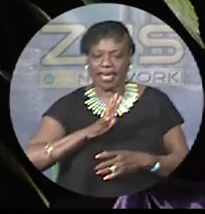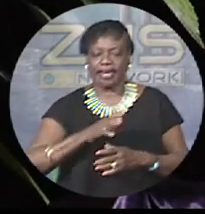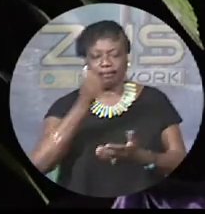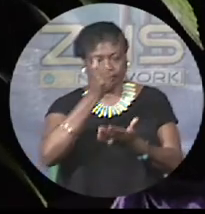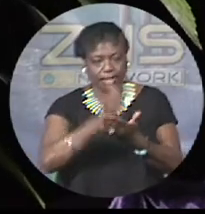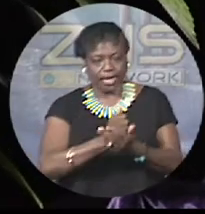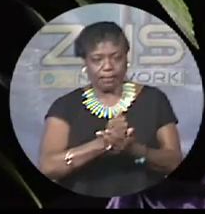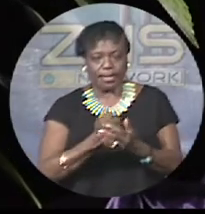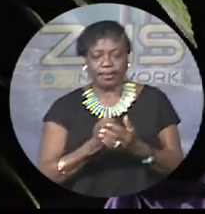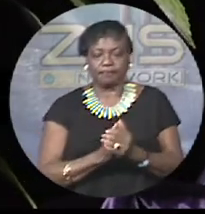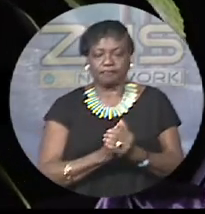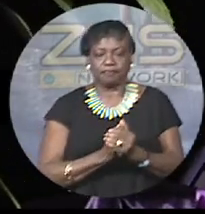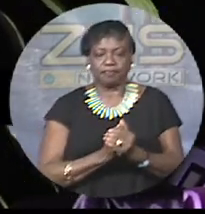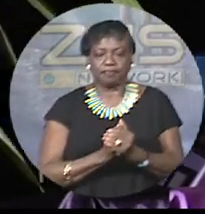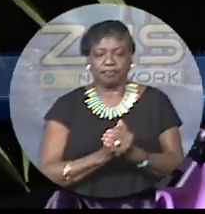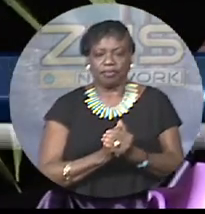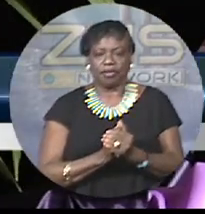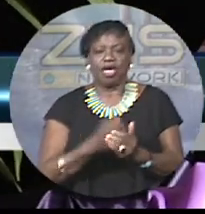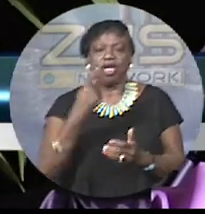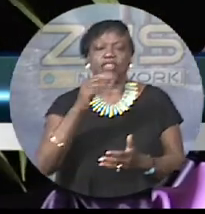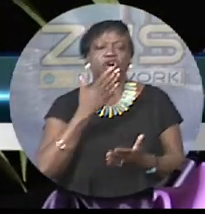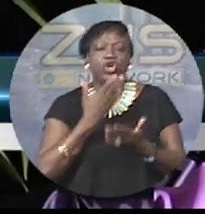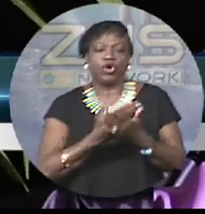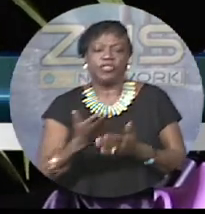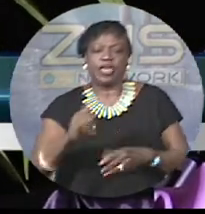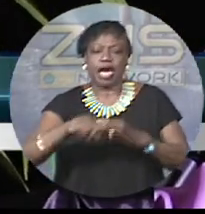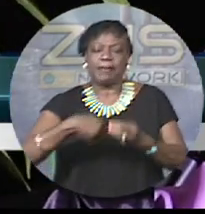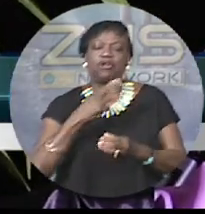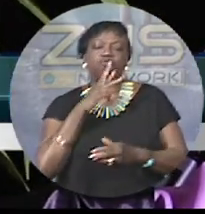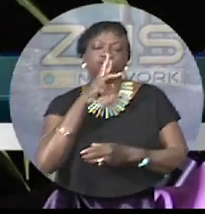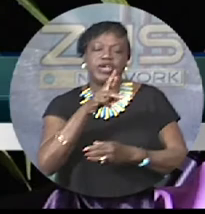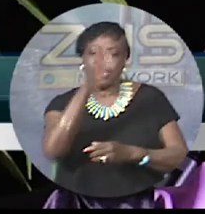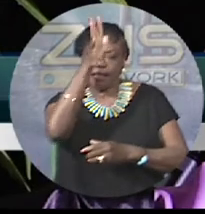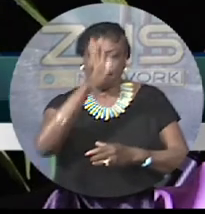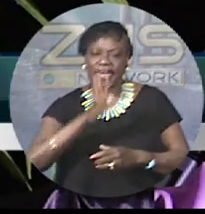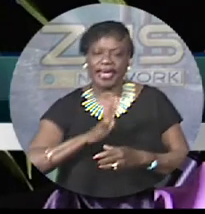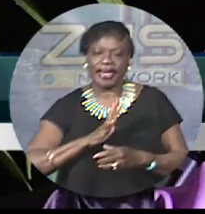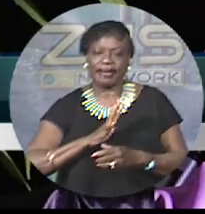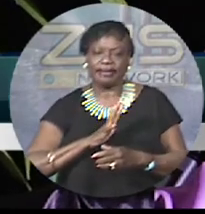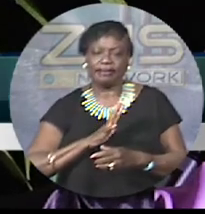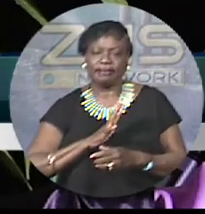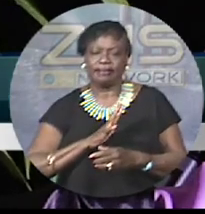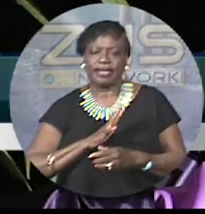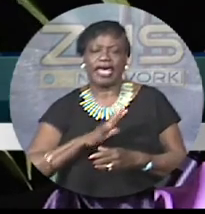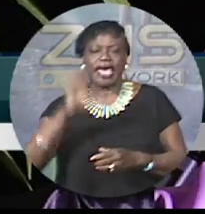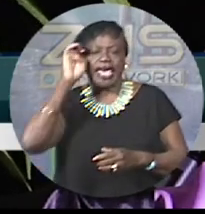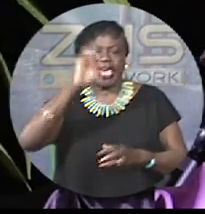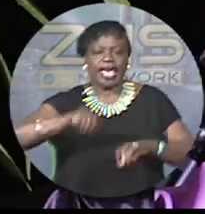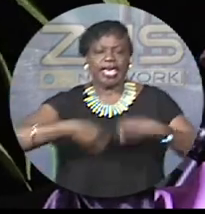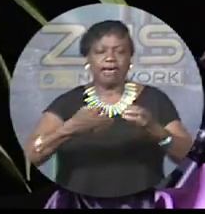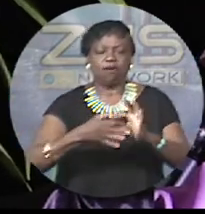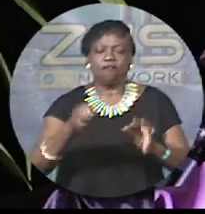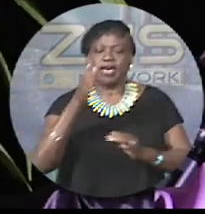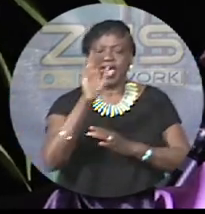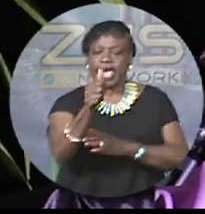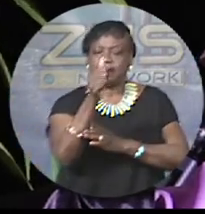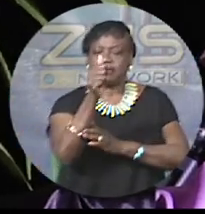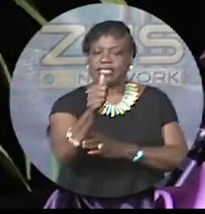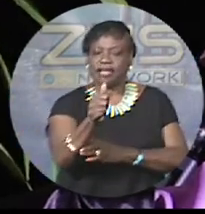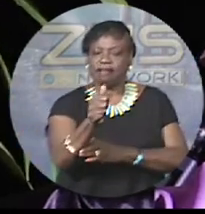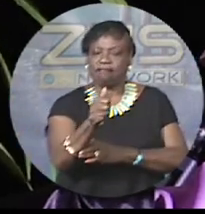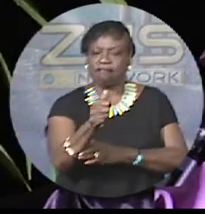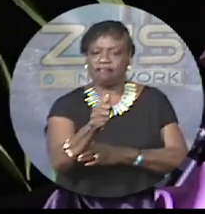amen. And you know, the good thing about a real man is that one who is able to give of himself